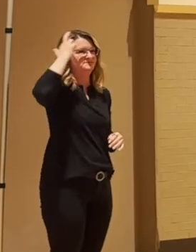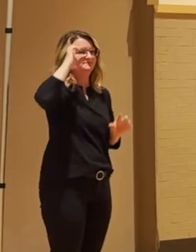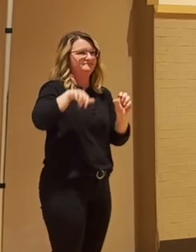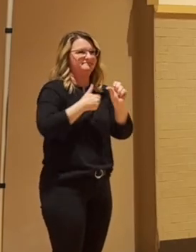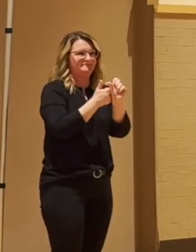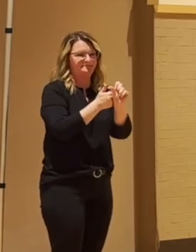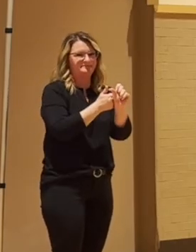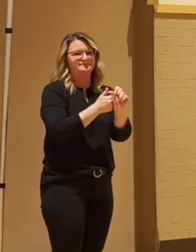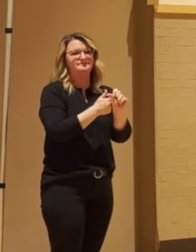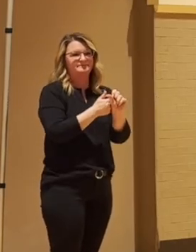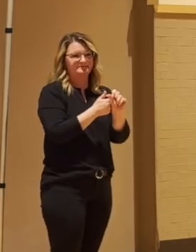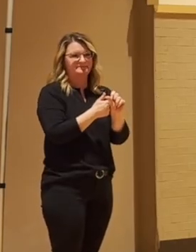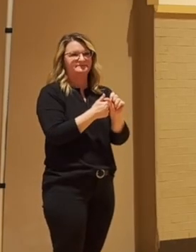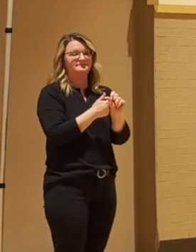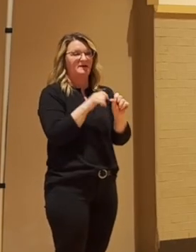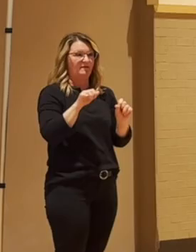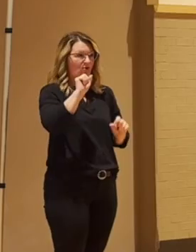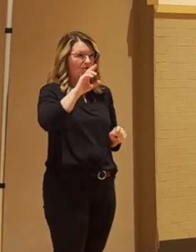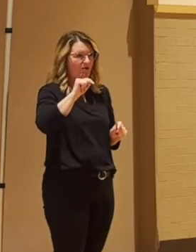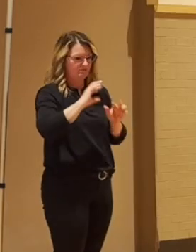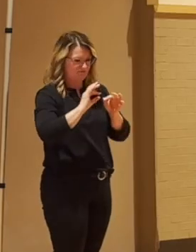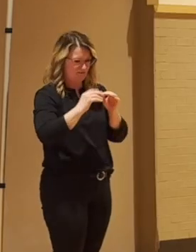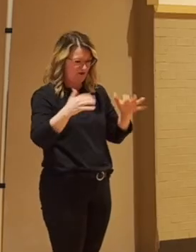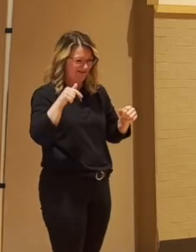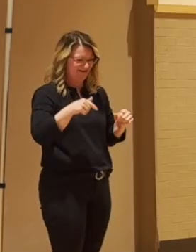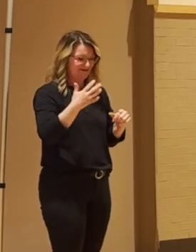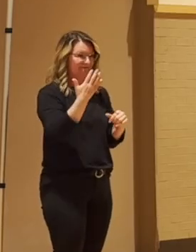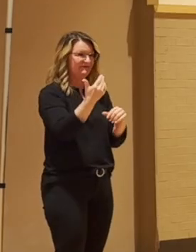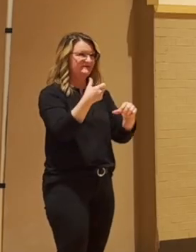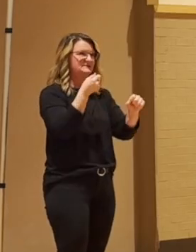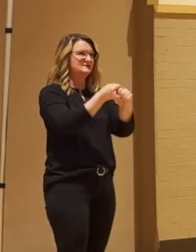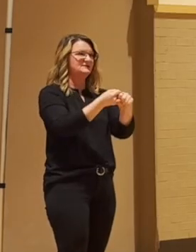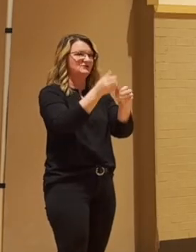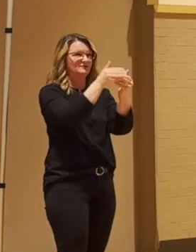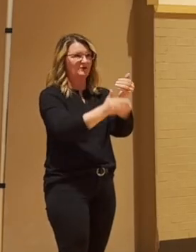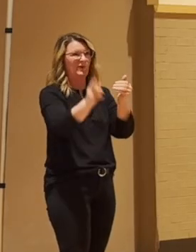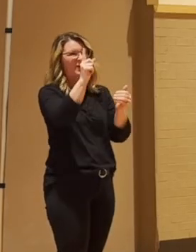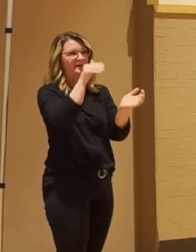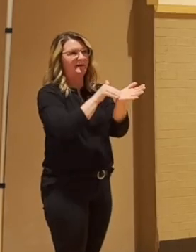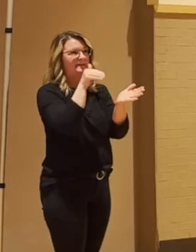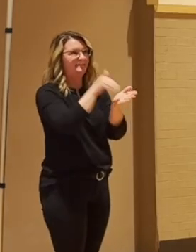And like Art said, this is a 15-year, $1 billion